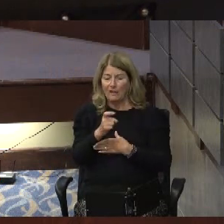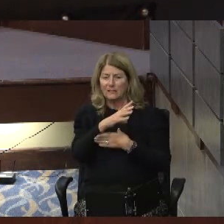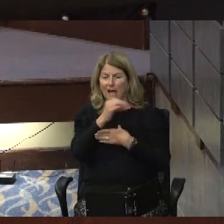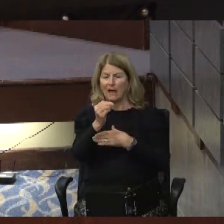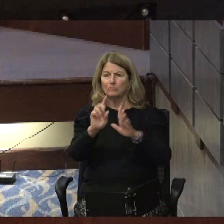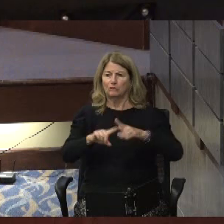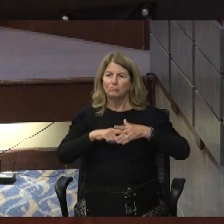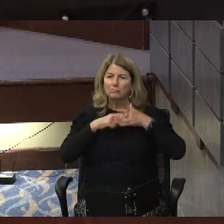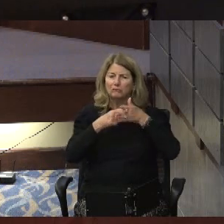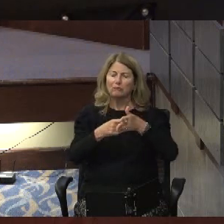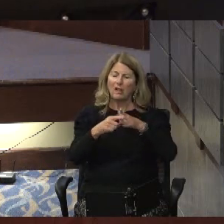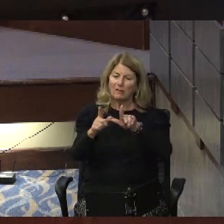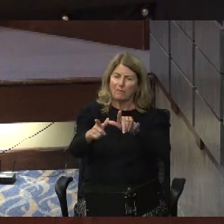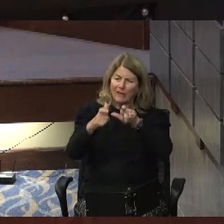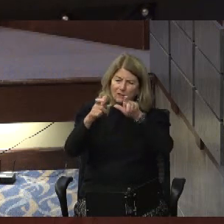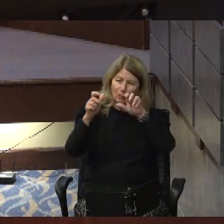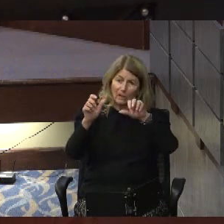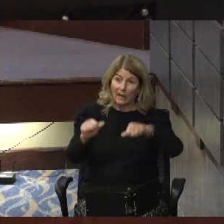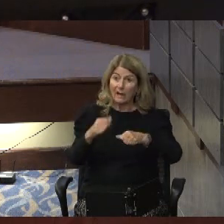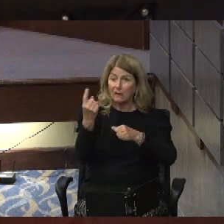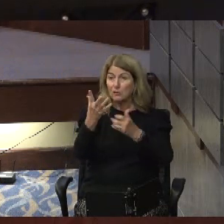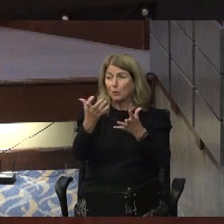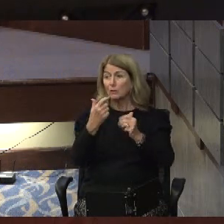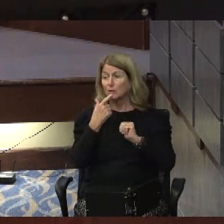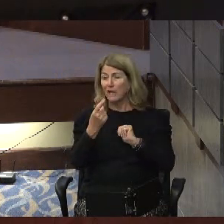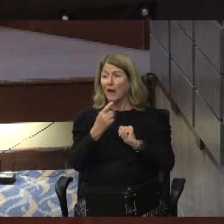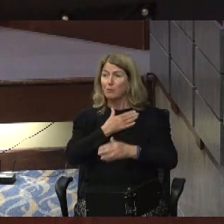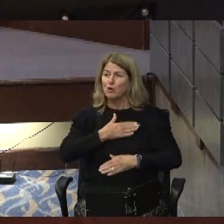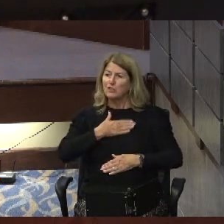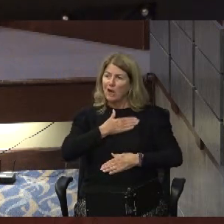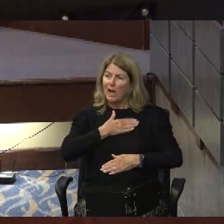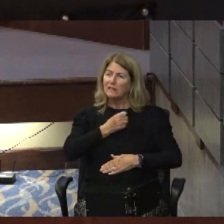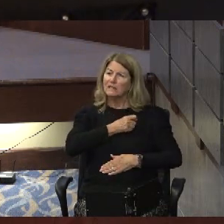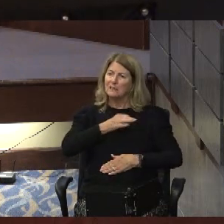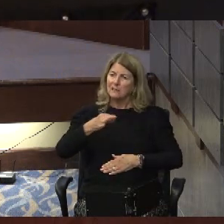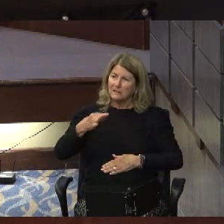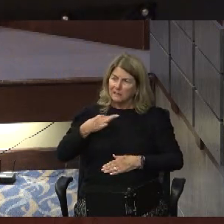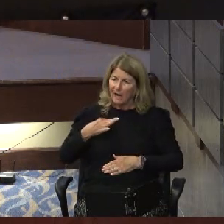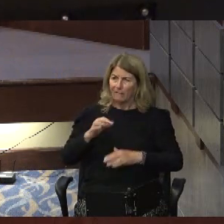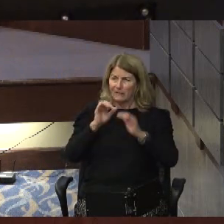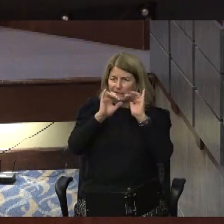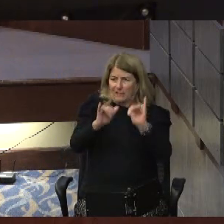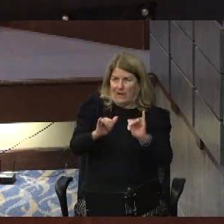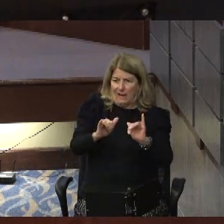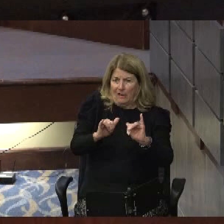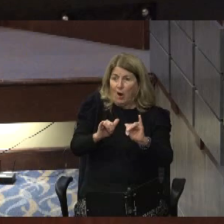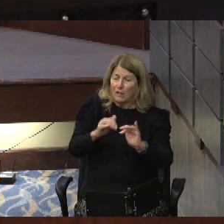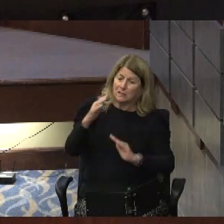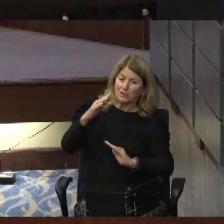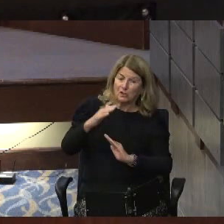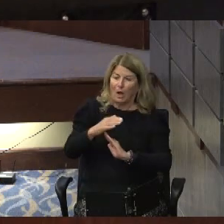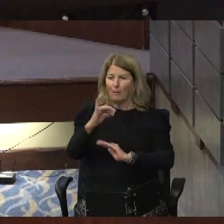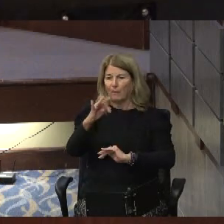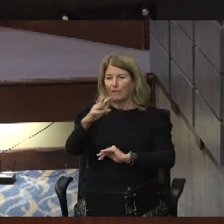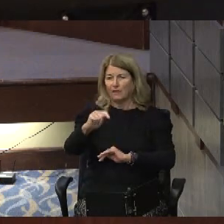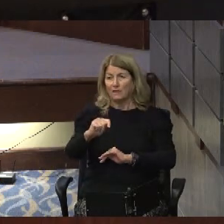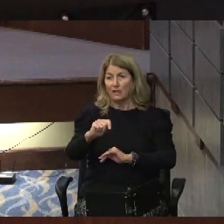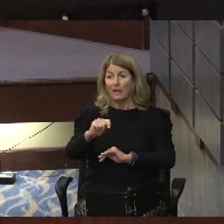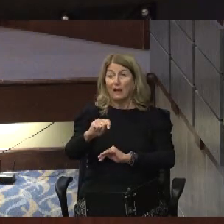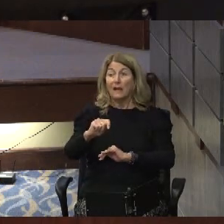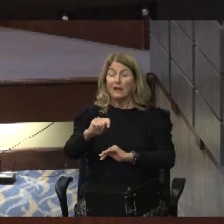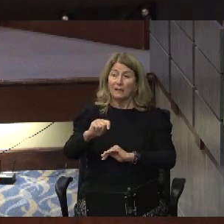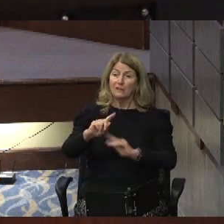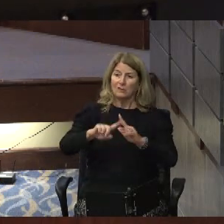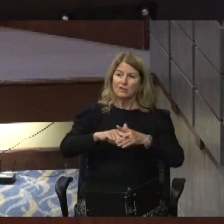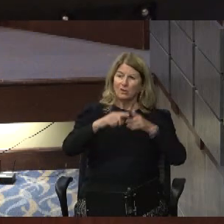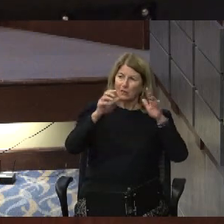implemented as quickly as we can. So I just want to point out that I appreciate staff staying on top of this. We all hope it starts raining and doesn't end for a